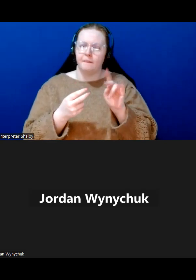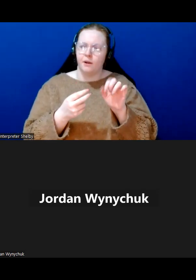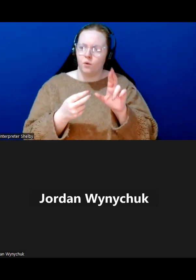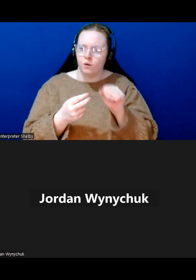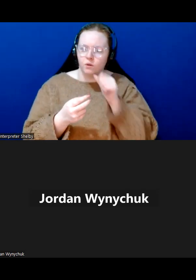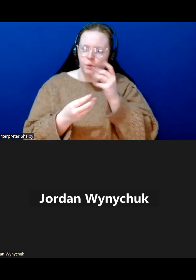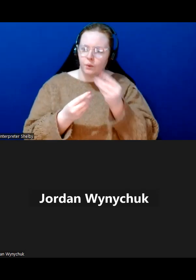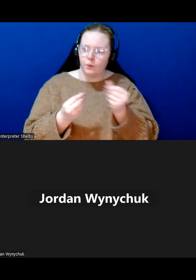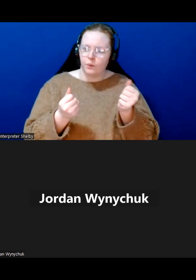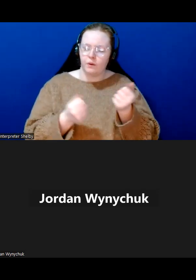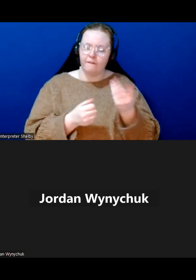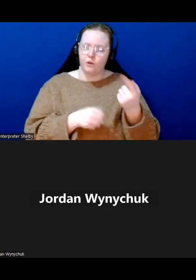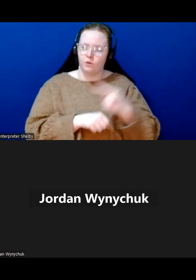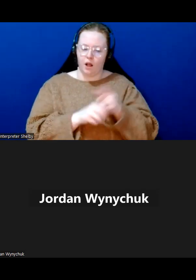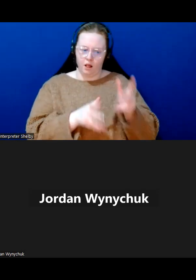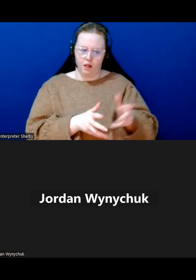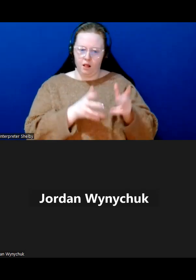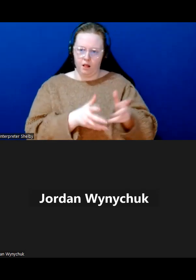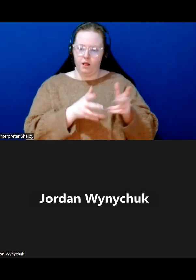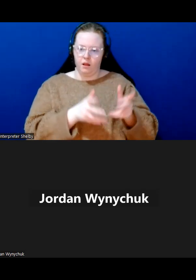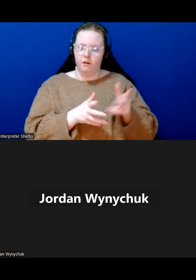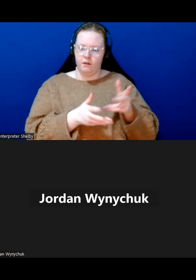that bottle to water all your plants.